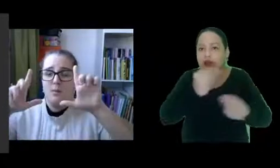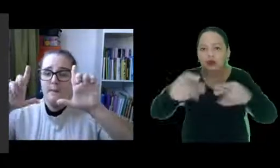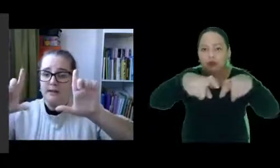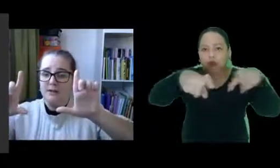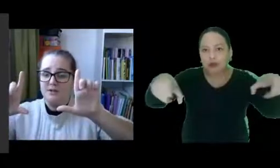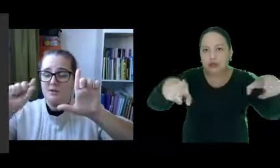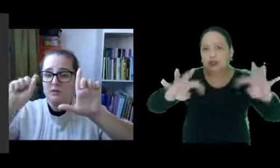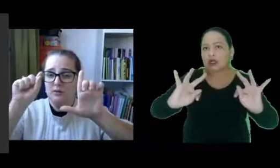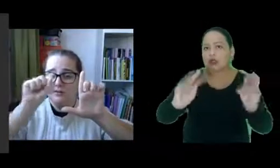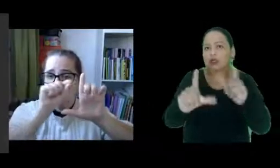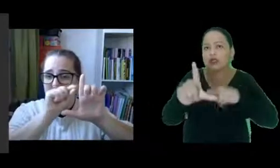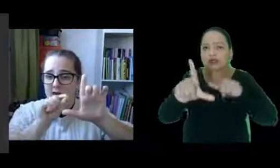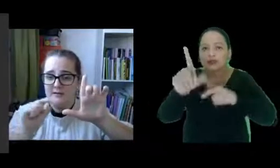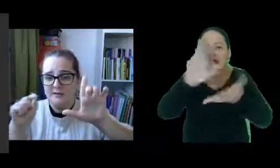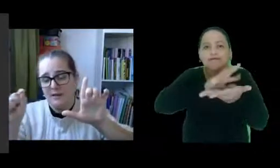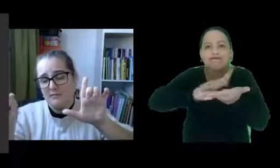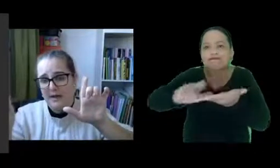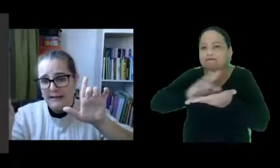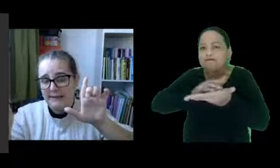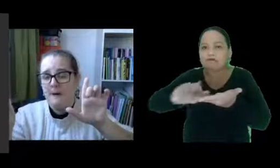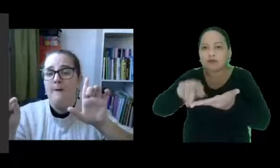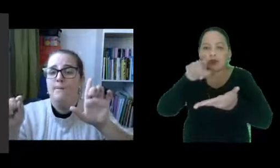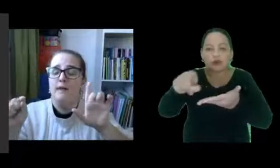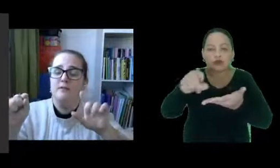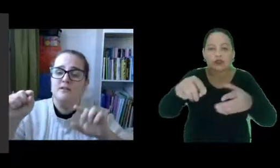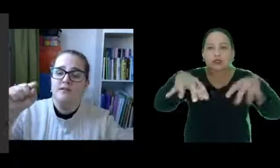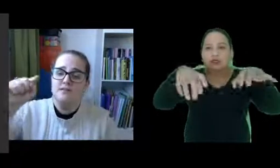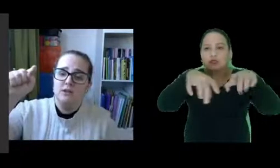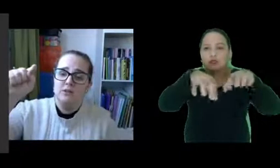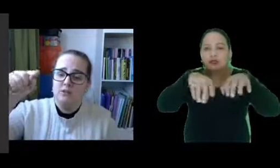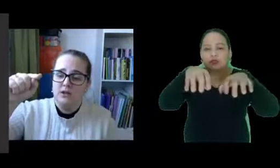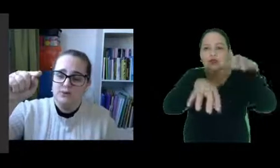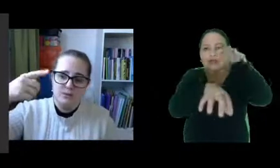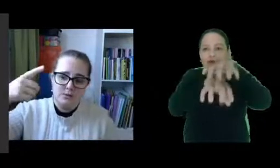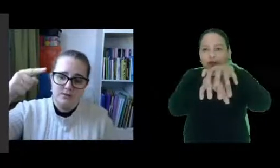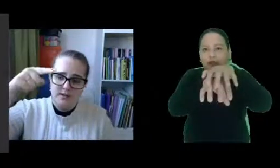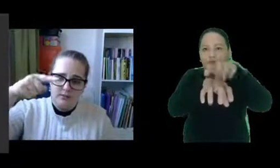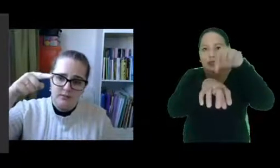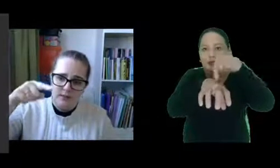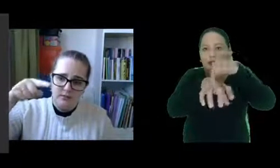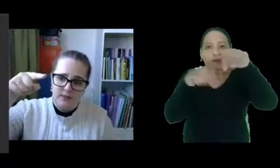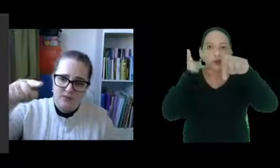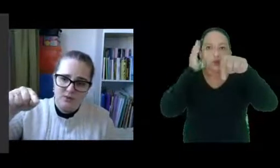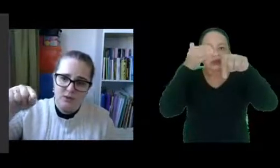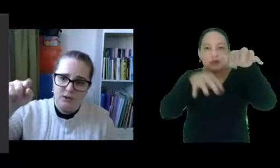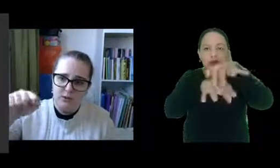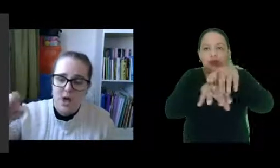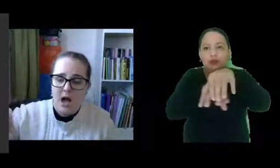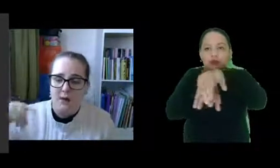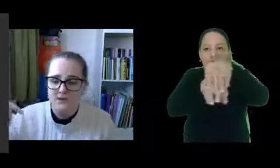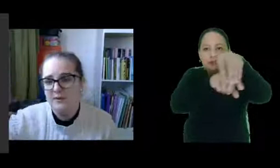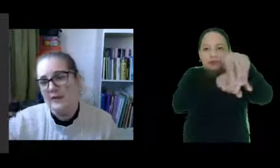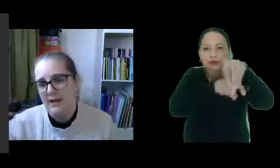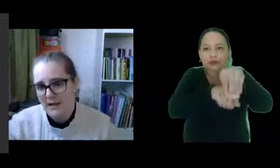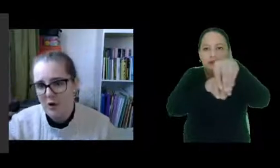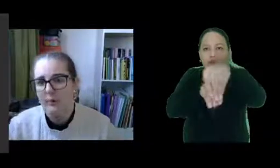you have all the letters in Braille. You must hold the deafblind finger in the place where you want it to go